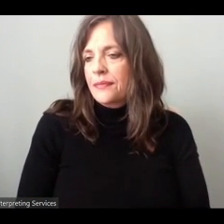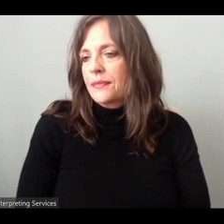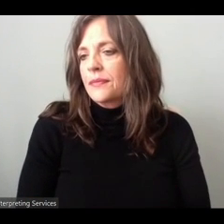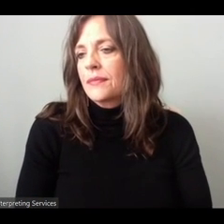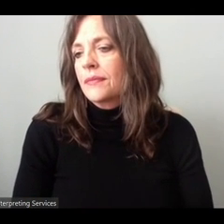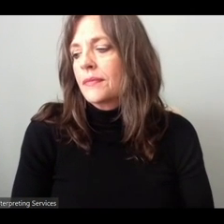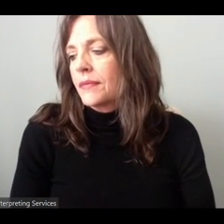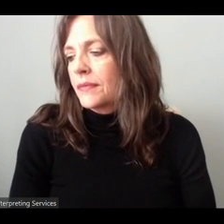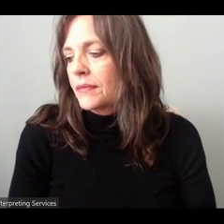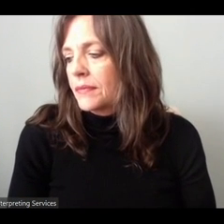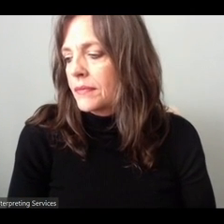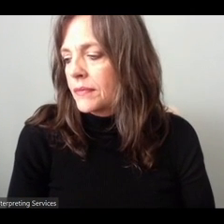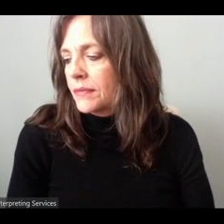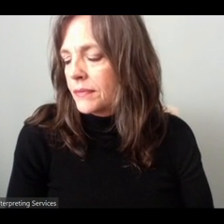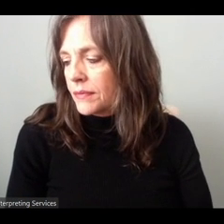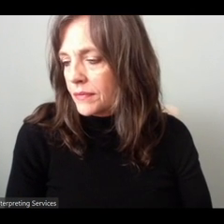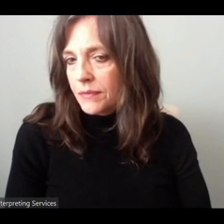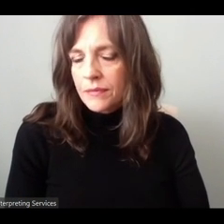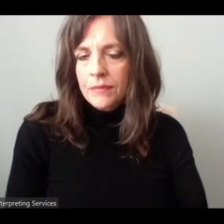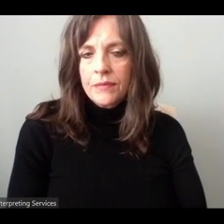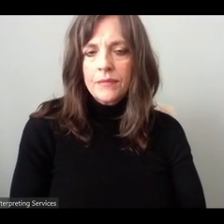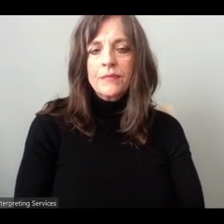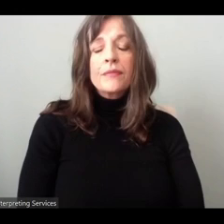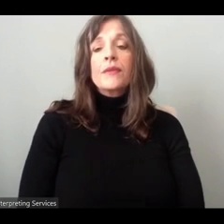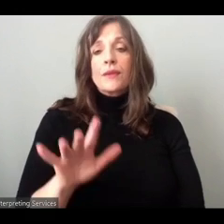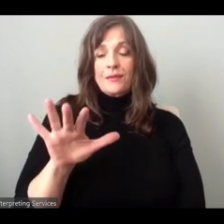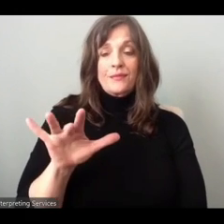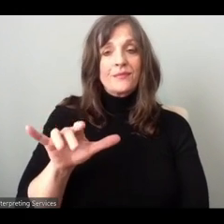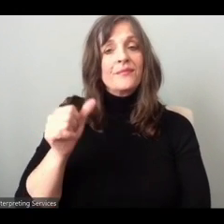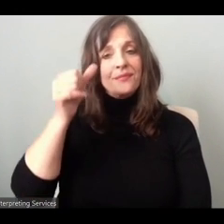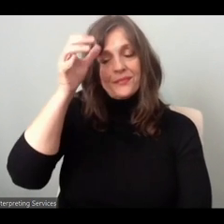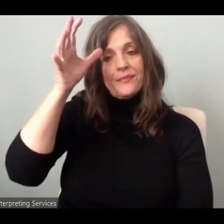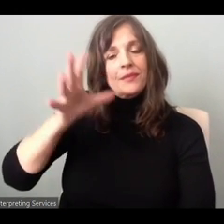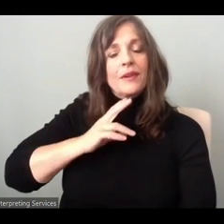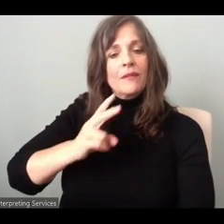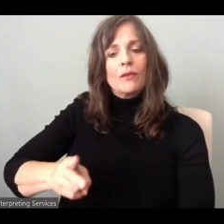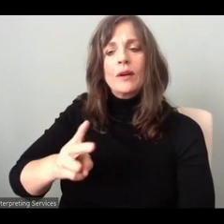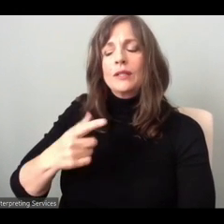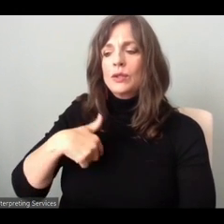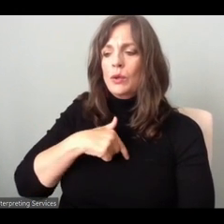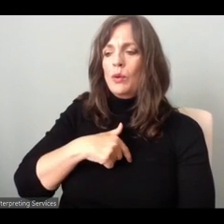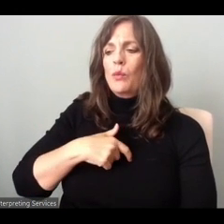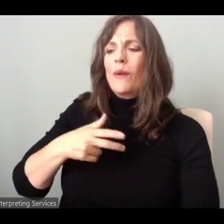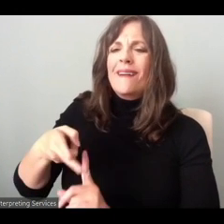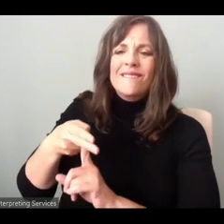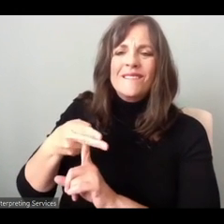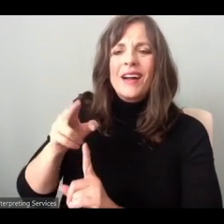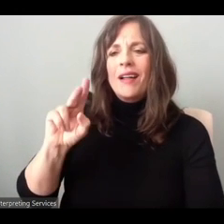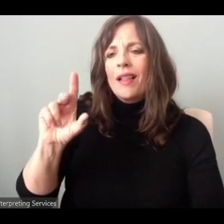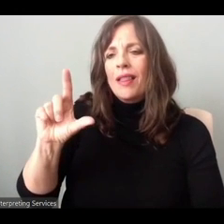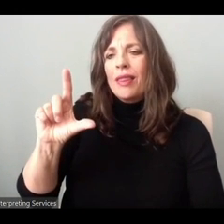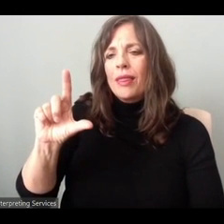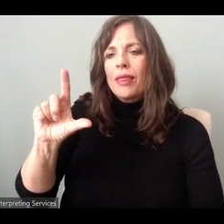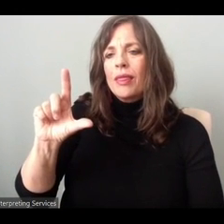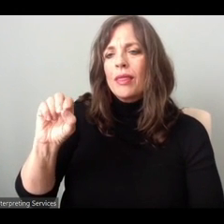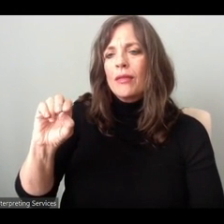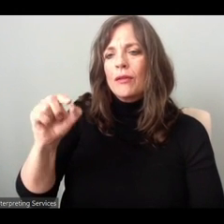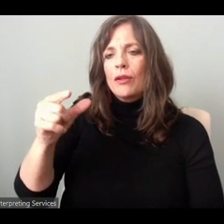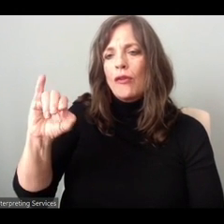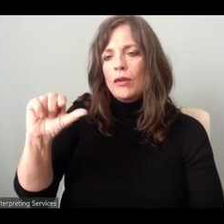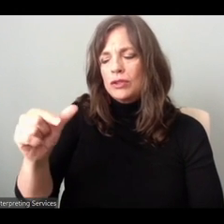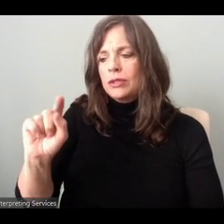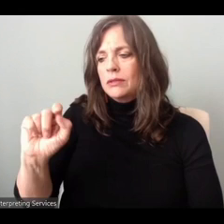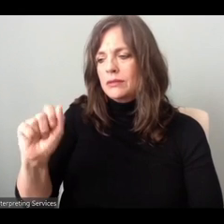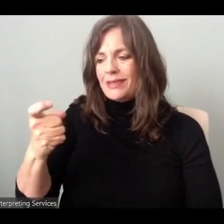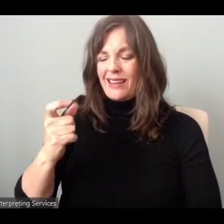and also you can't buy anything except at grocery stores. So. I mean, when I said the new normal, I think that's part of what I was